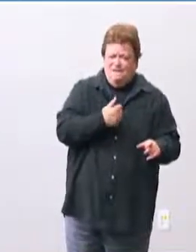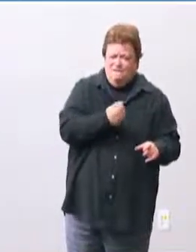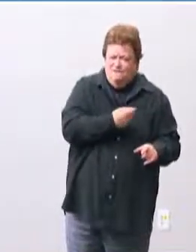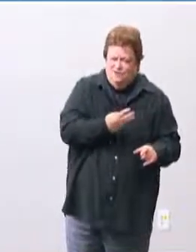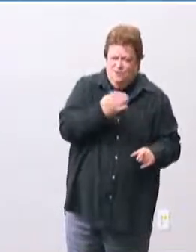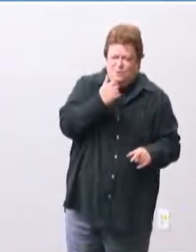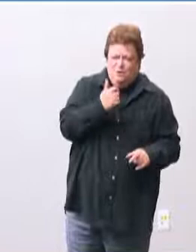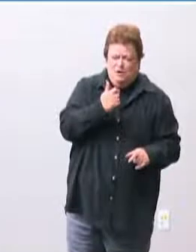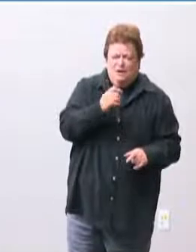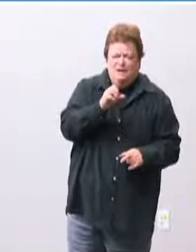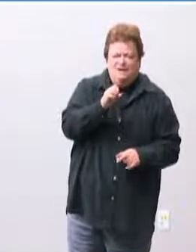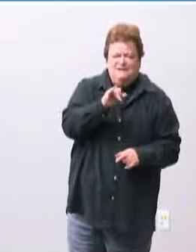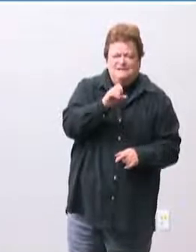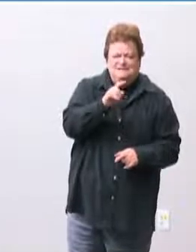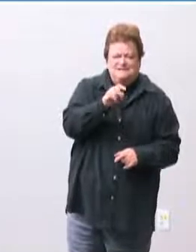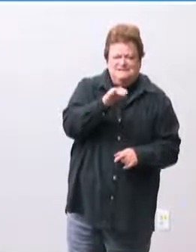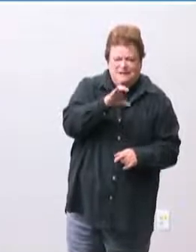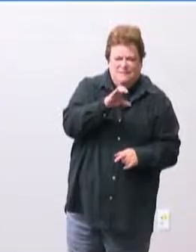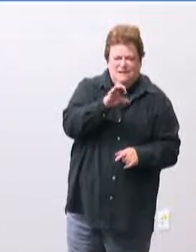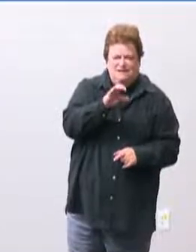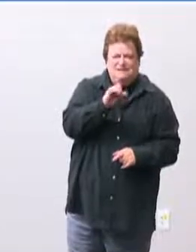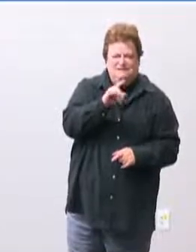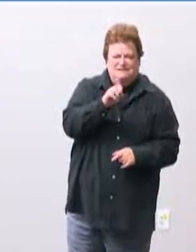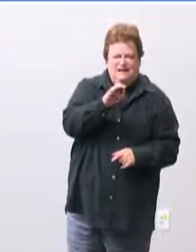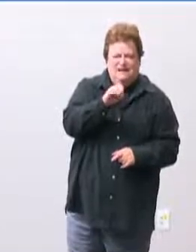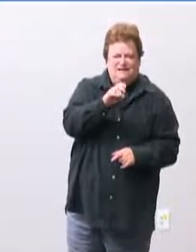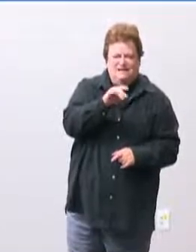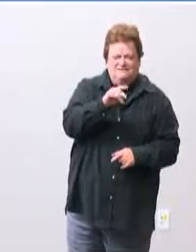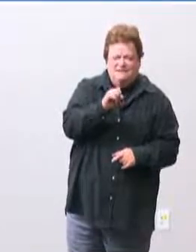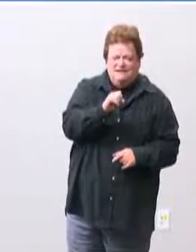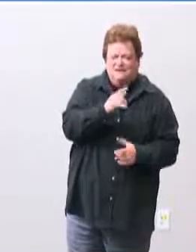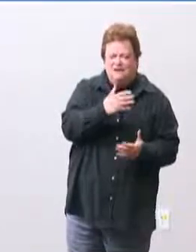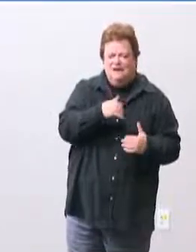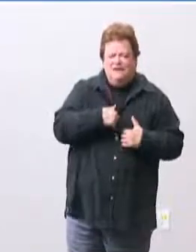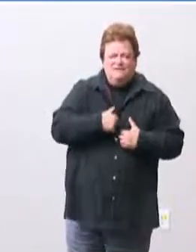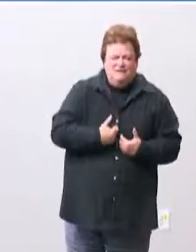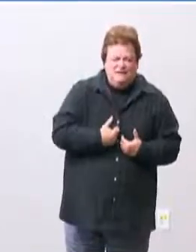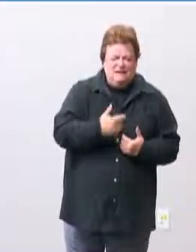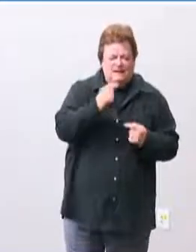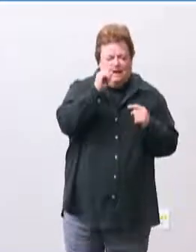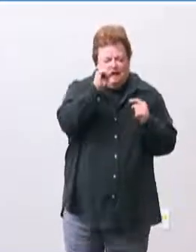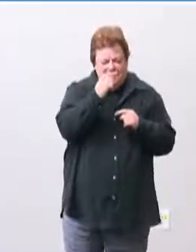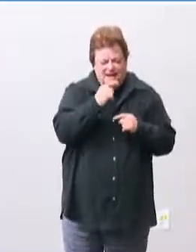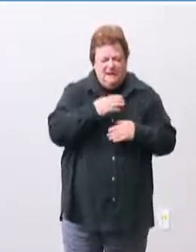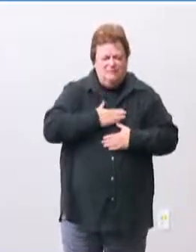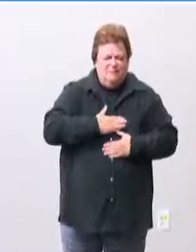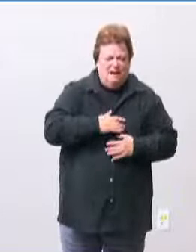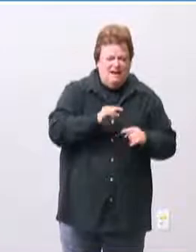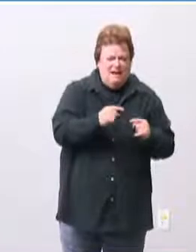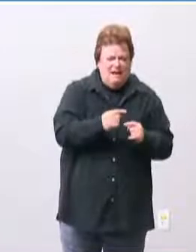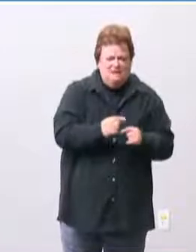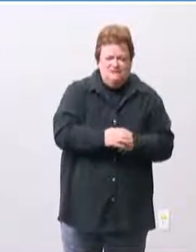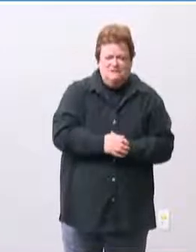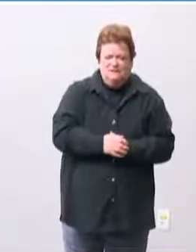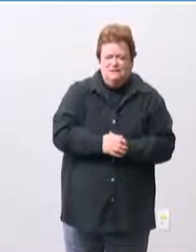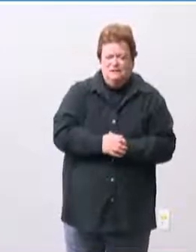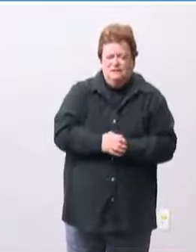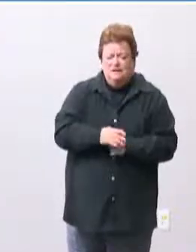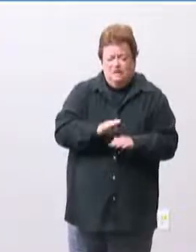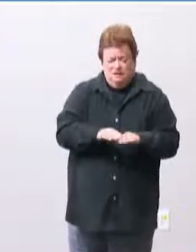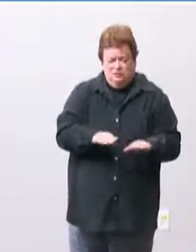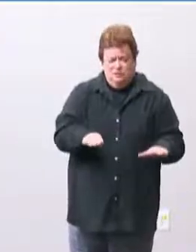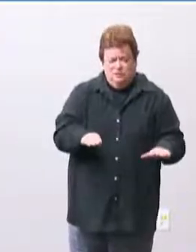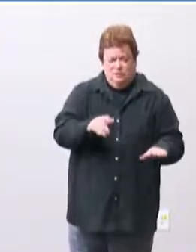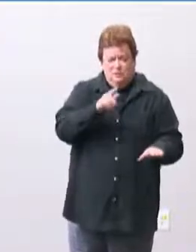And when I say systemic side effects, I mean fatigue, headache, fever, body aches, the like. And in fact, kids who